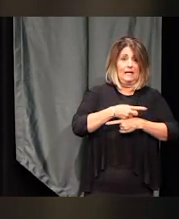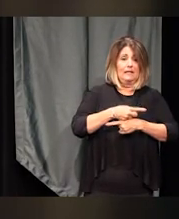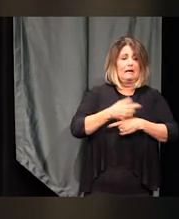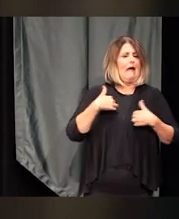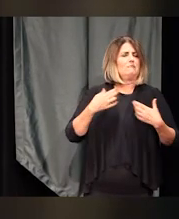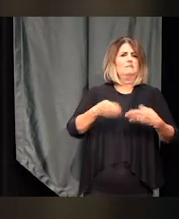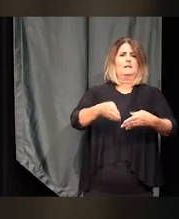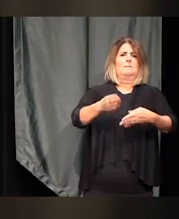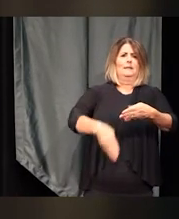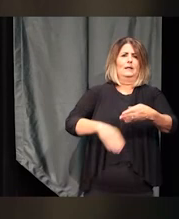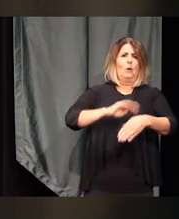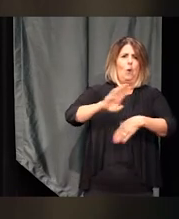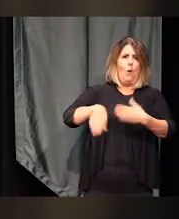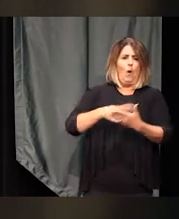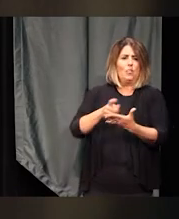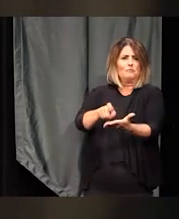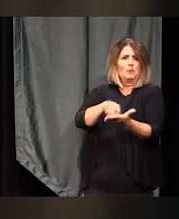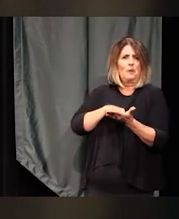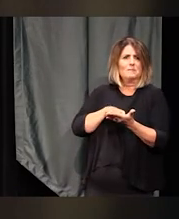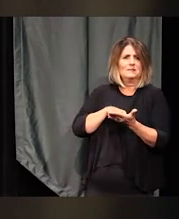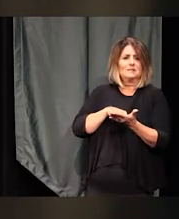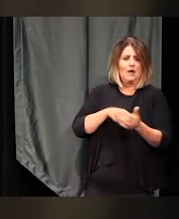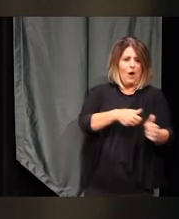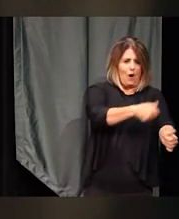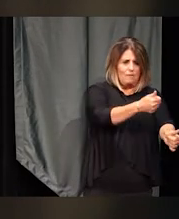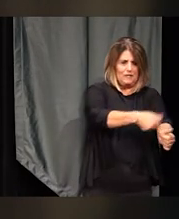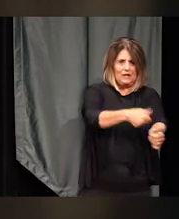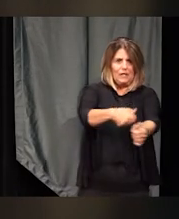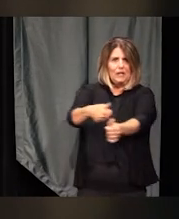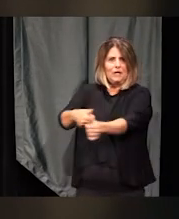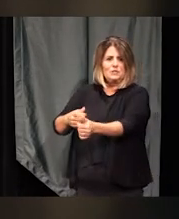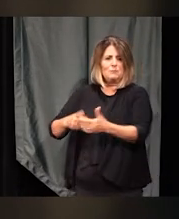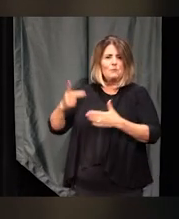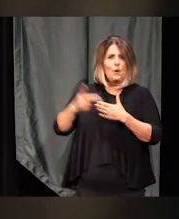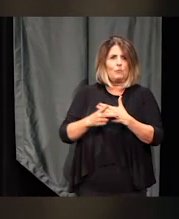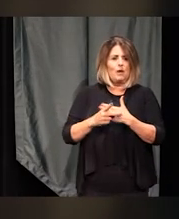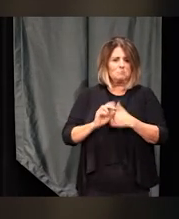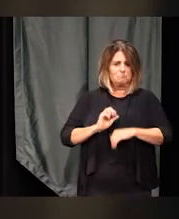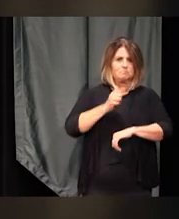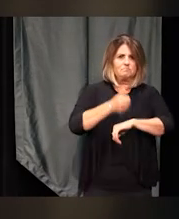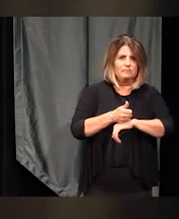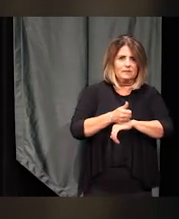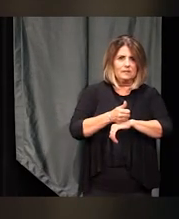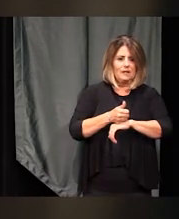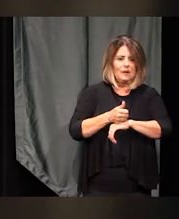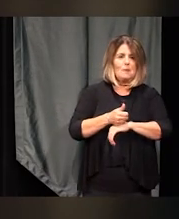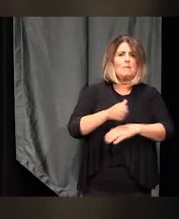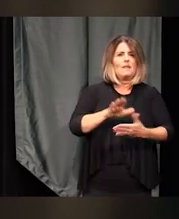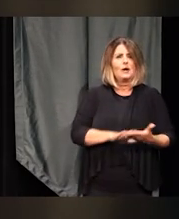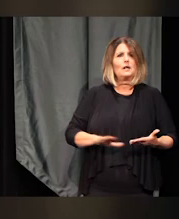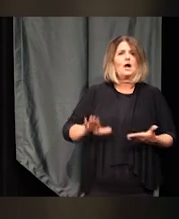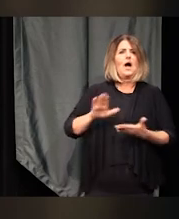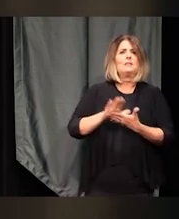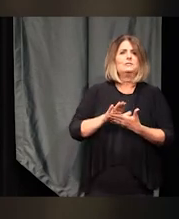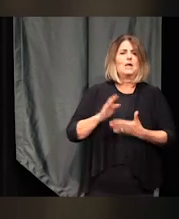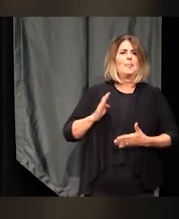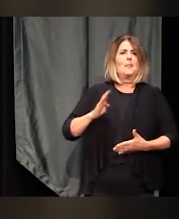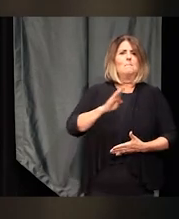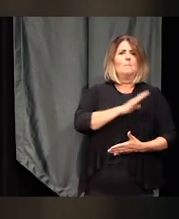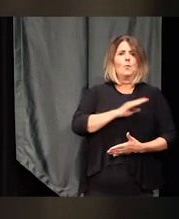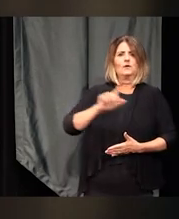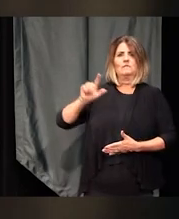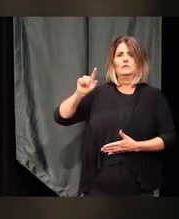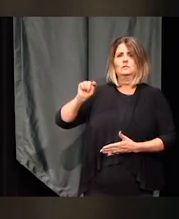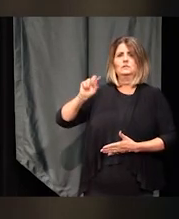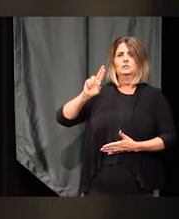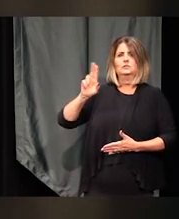certificates today have completed all the requirements of each program as set forth by the College and